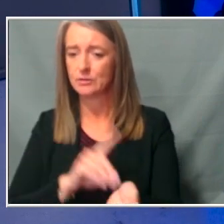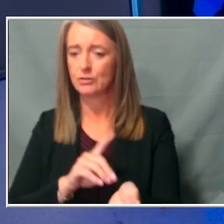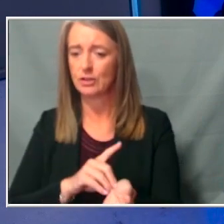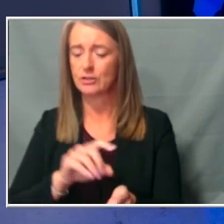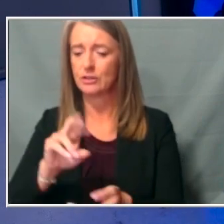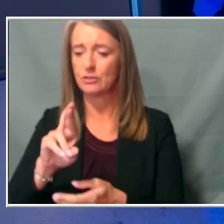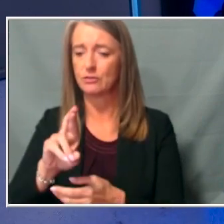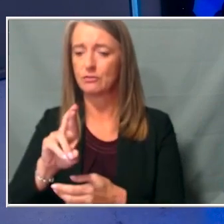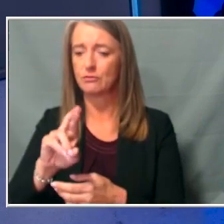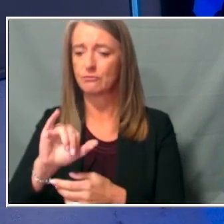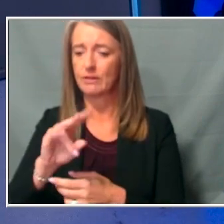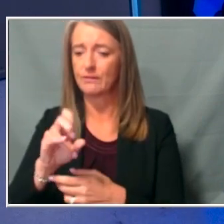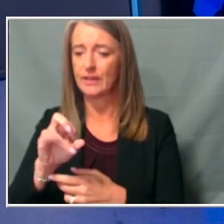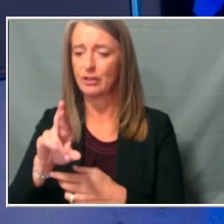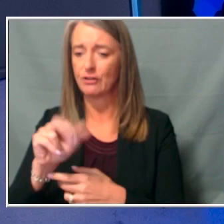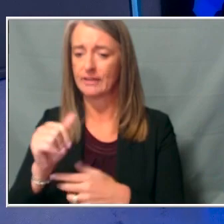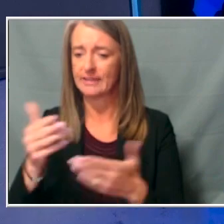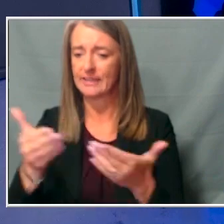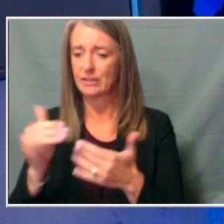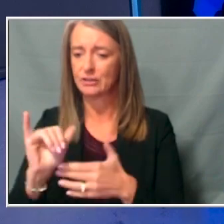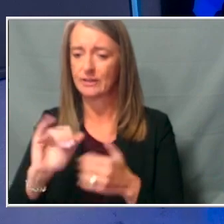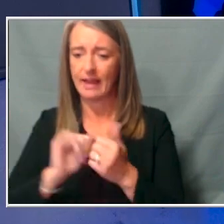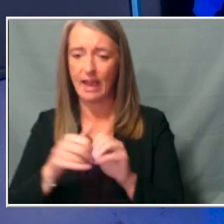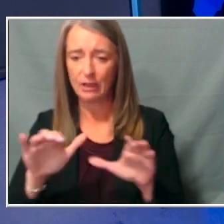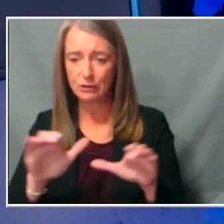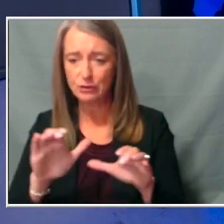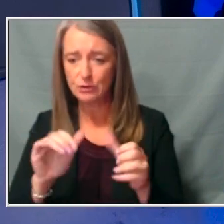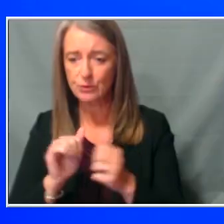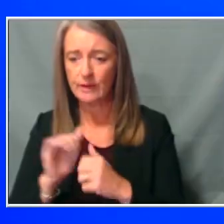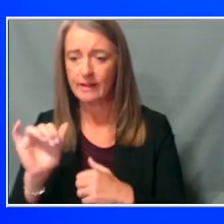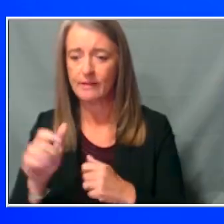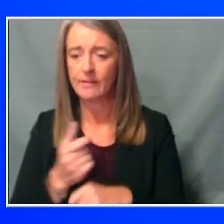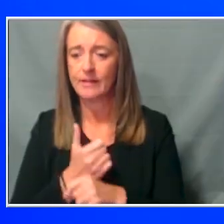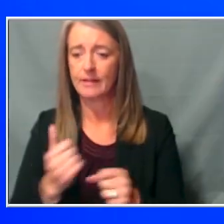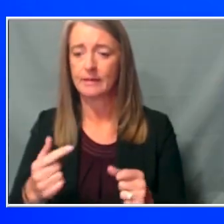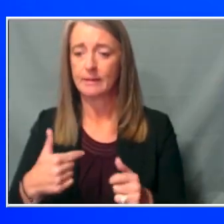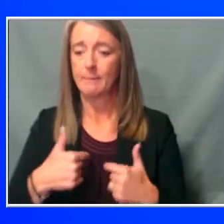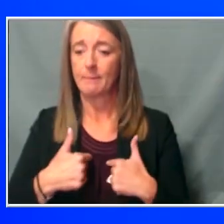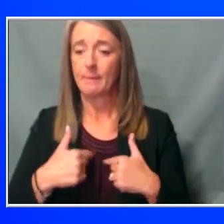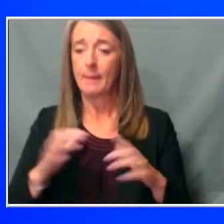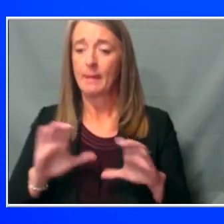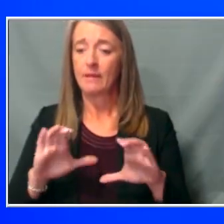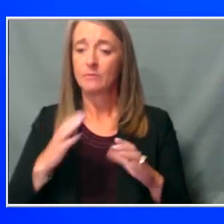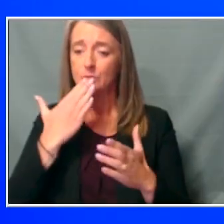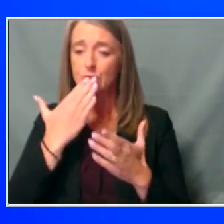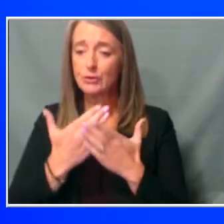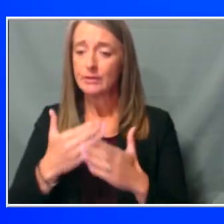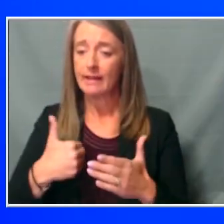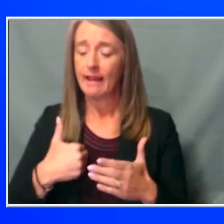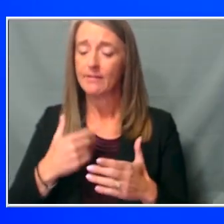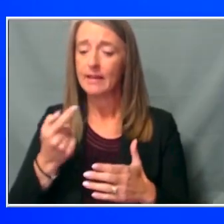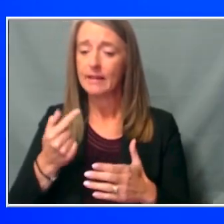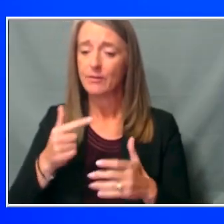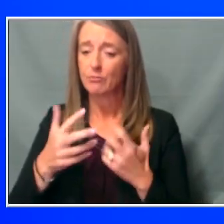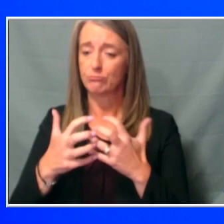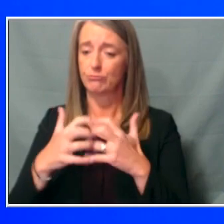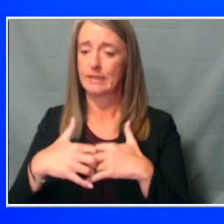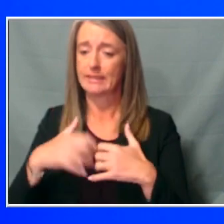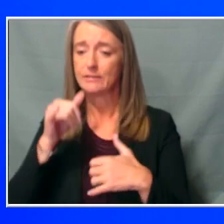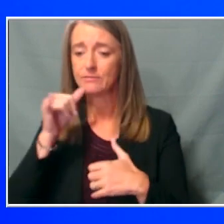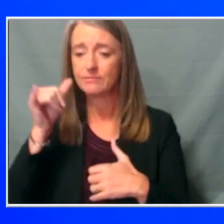Ramirez with us too. I just wanted to ask you how you're doing with that. I am doing good. I had a little bit of a breakdown